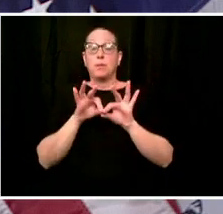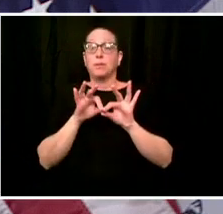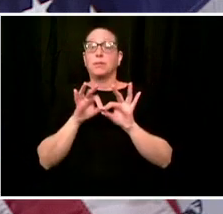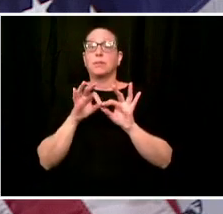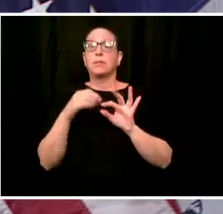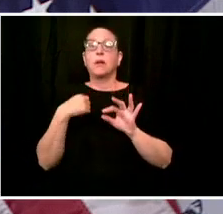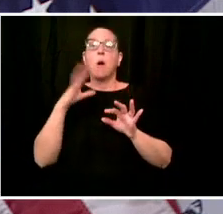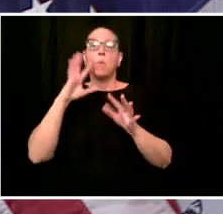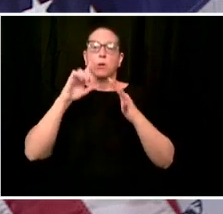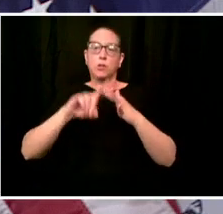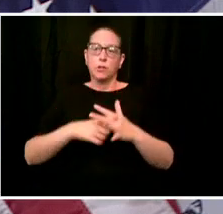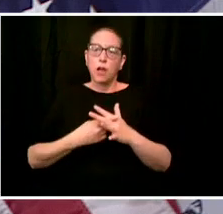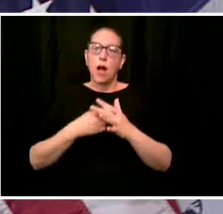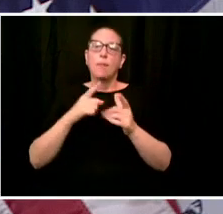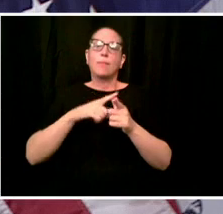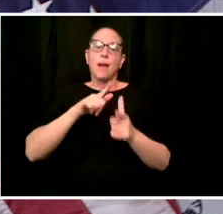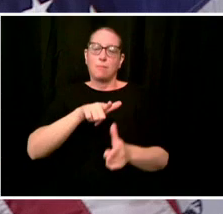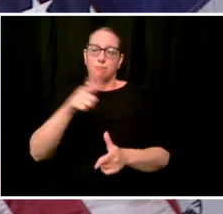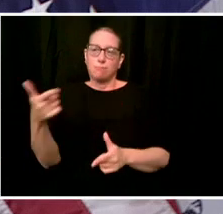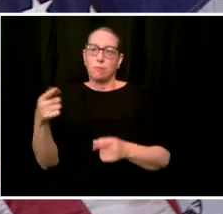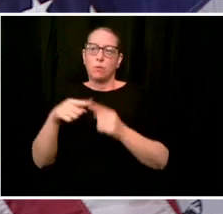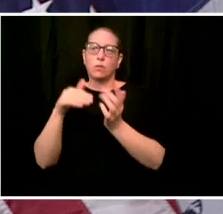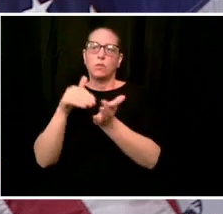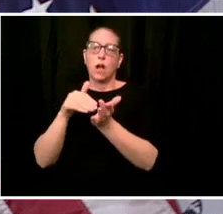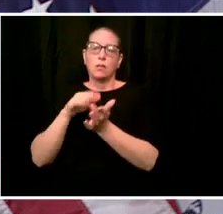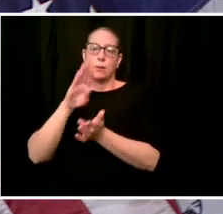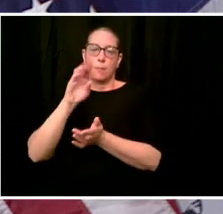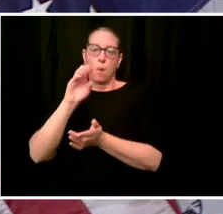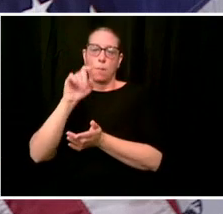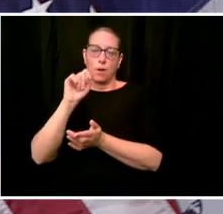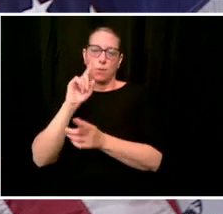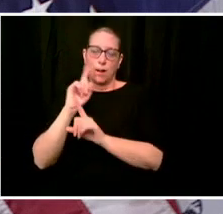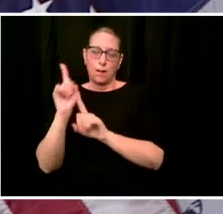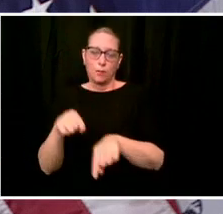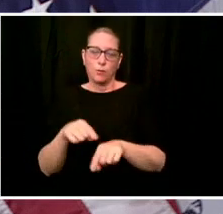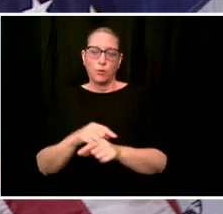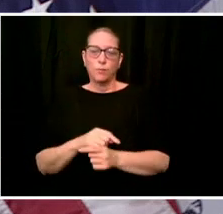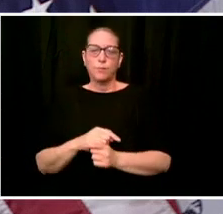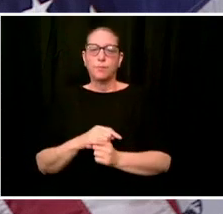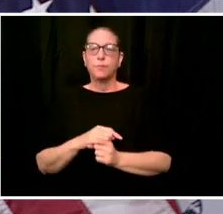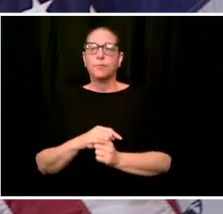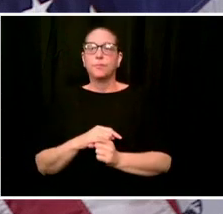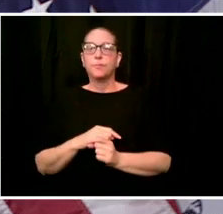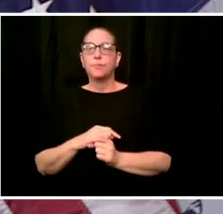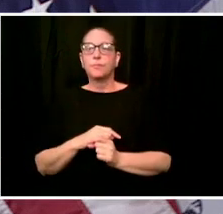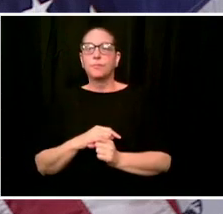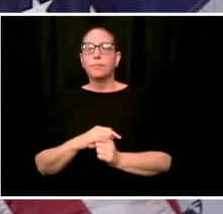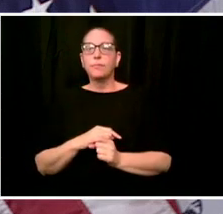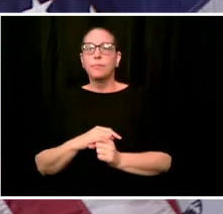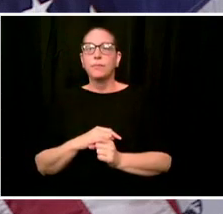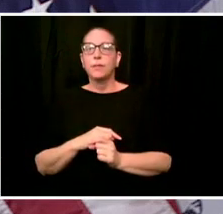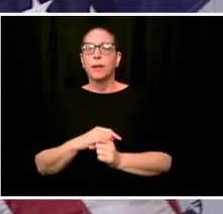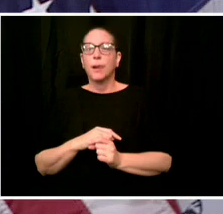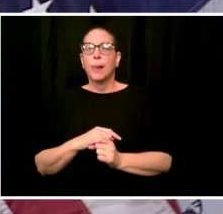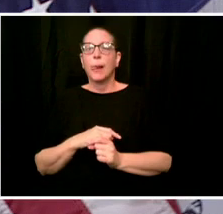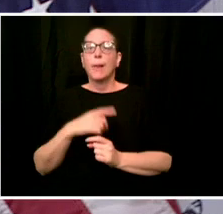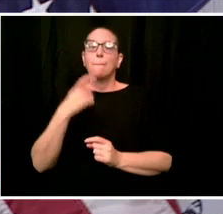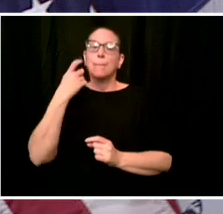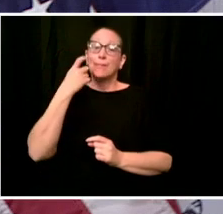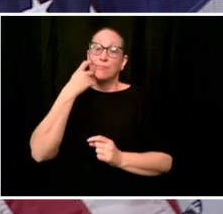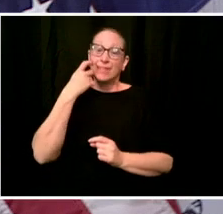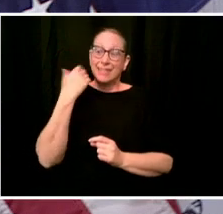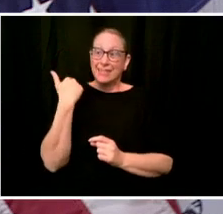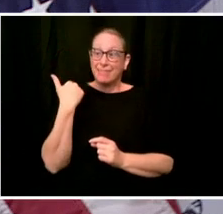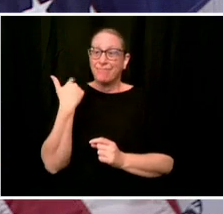So I do want to say, as we've reached this very painful milestone, we all